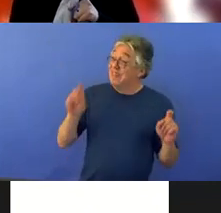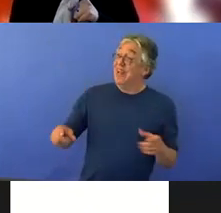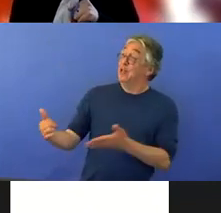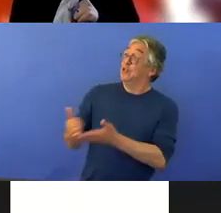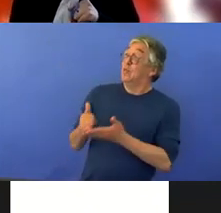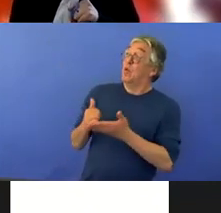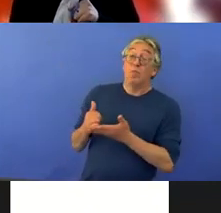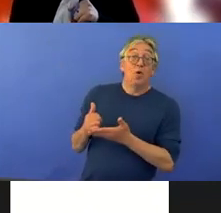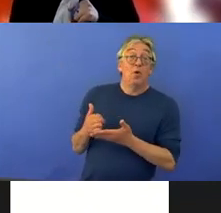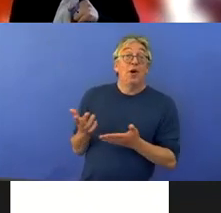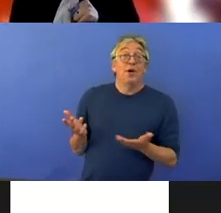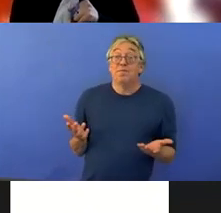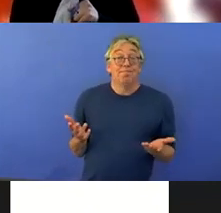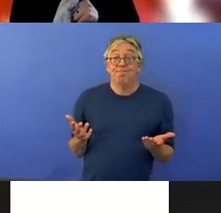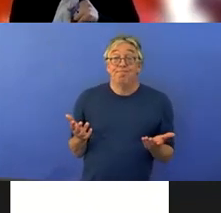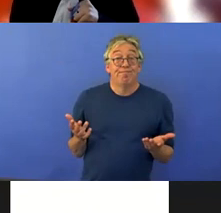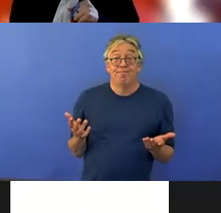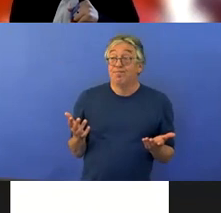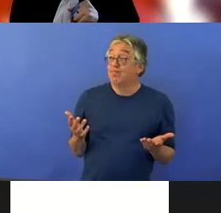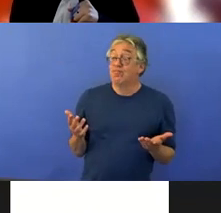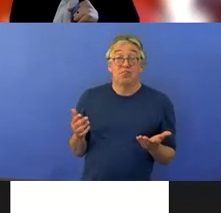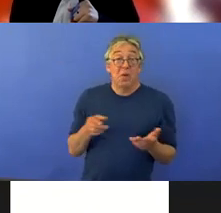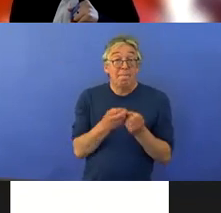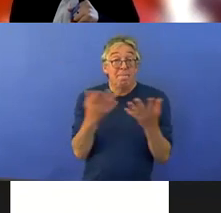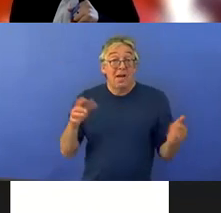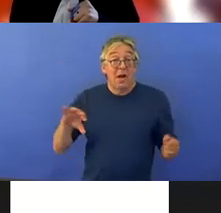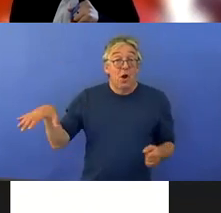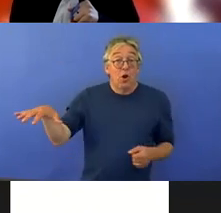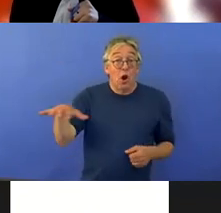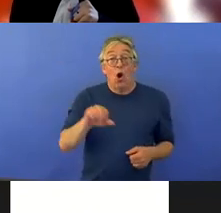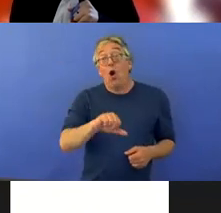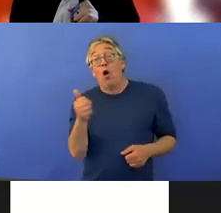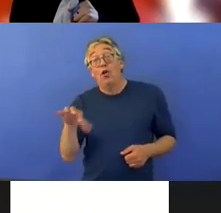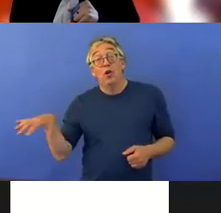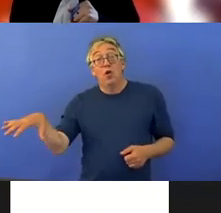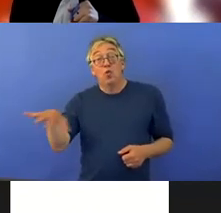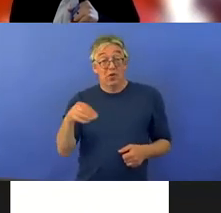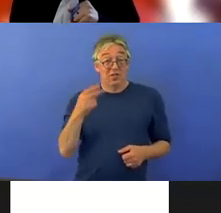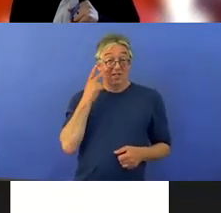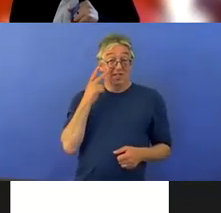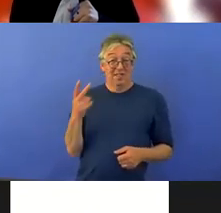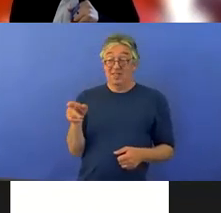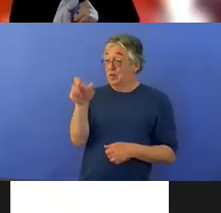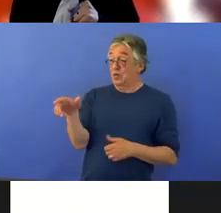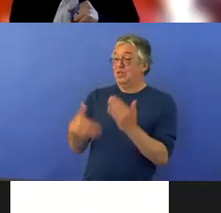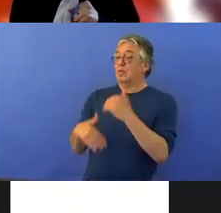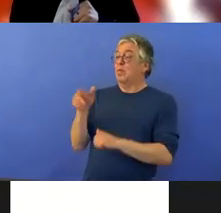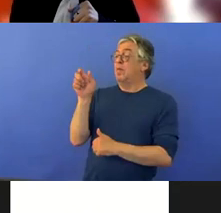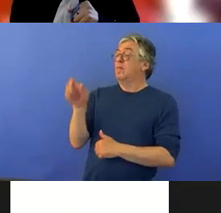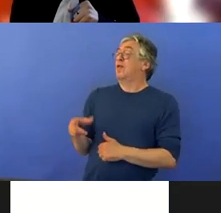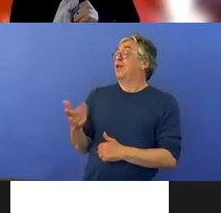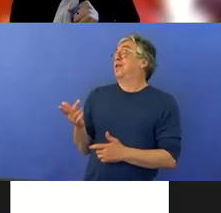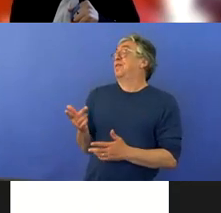countries, we have witnessed eugenic practices being put in place with persons with disabilities